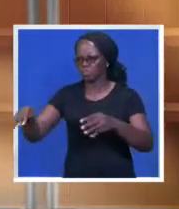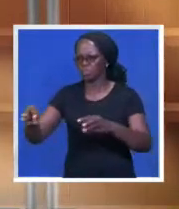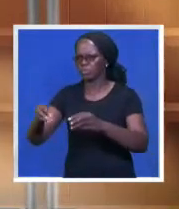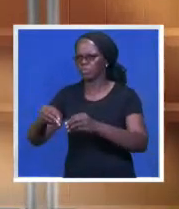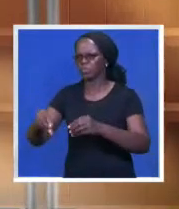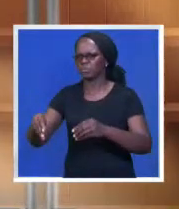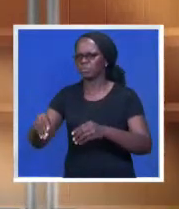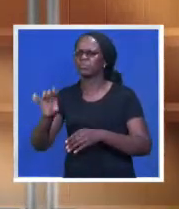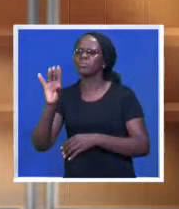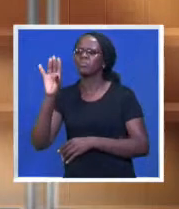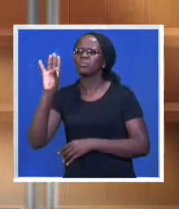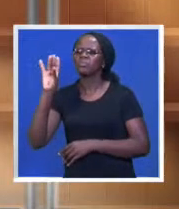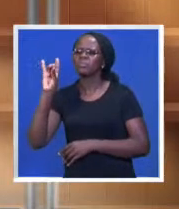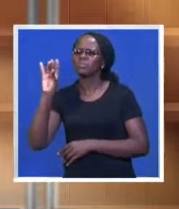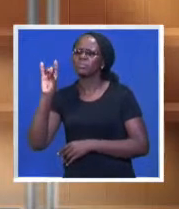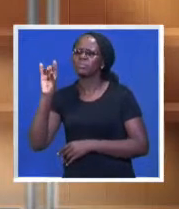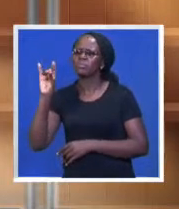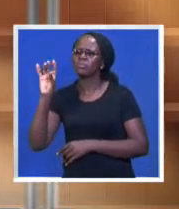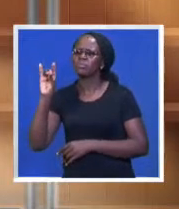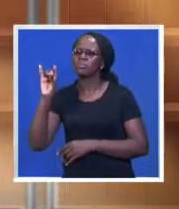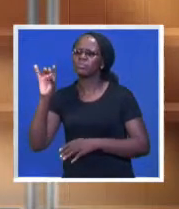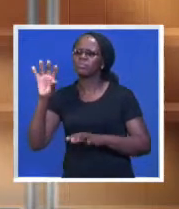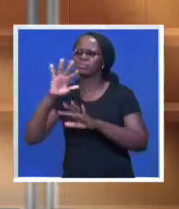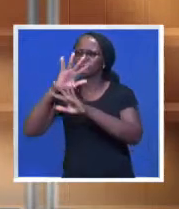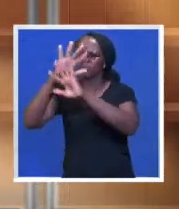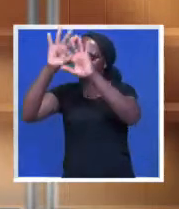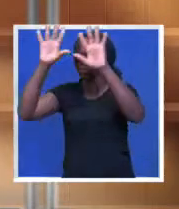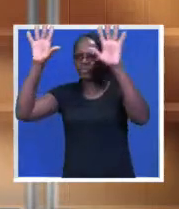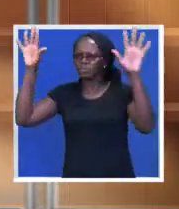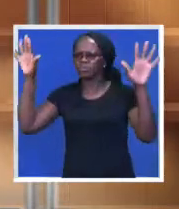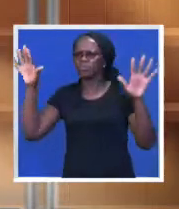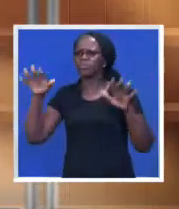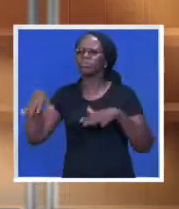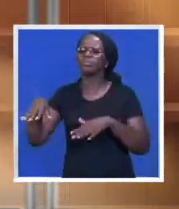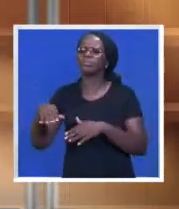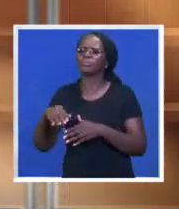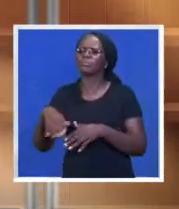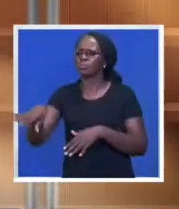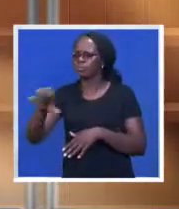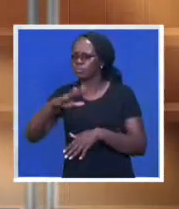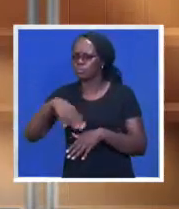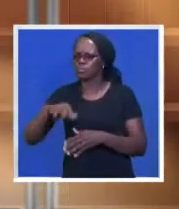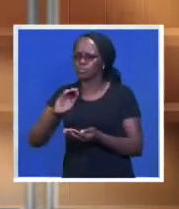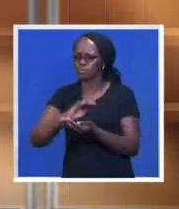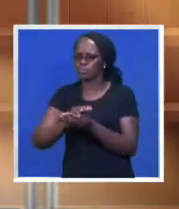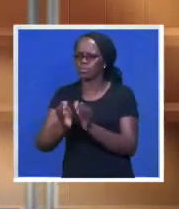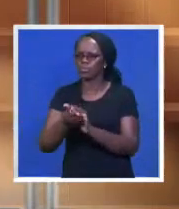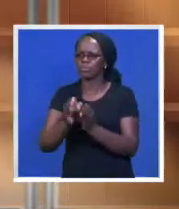be it or the sky or whatsoever that is natural and created by God.